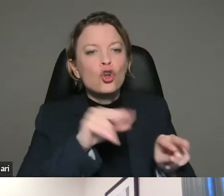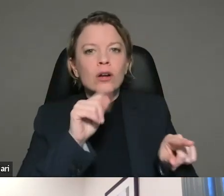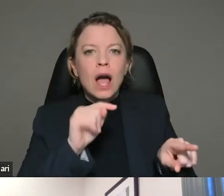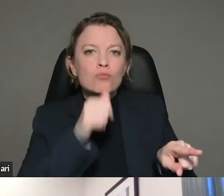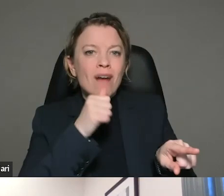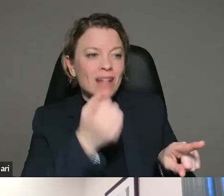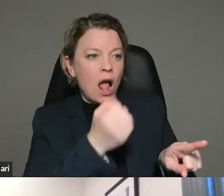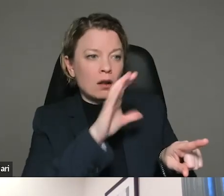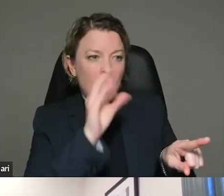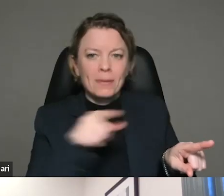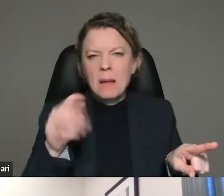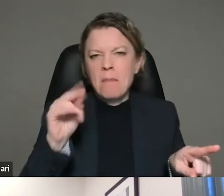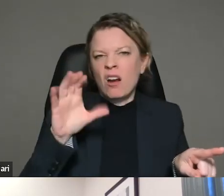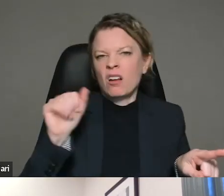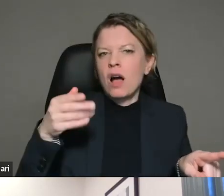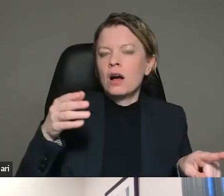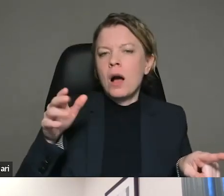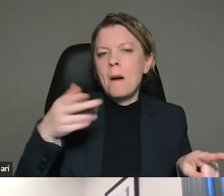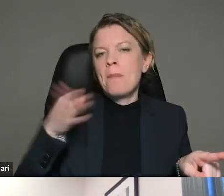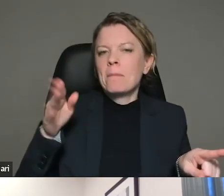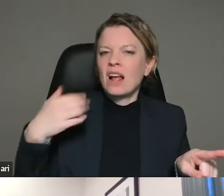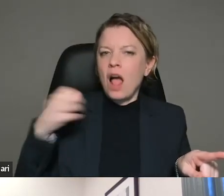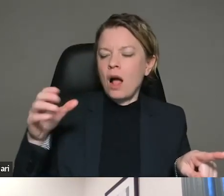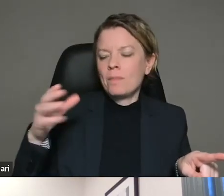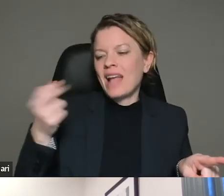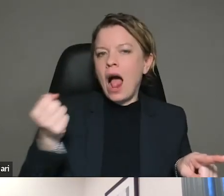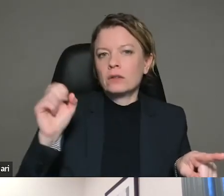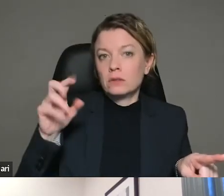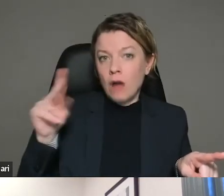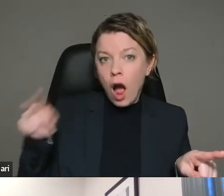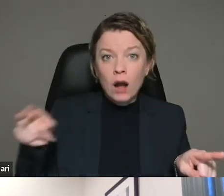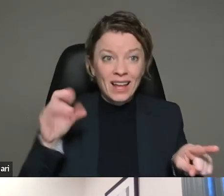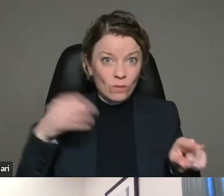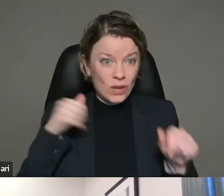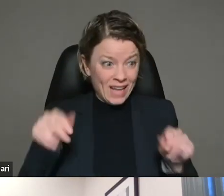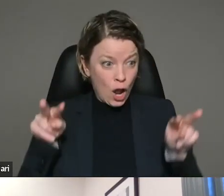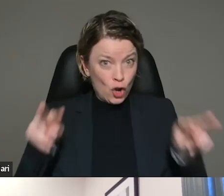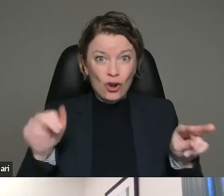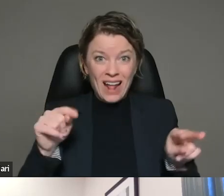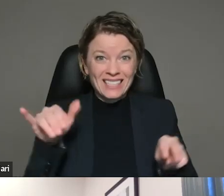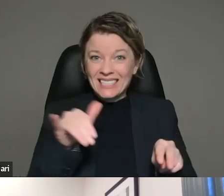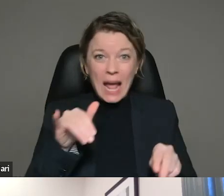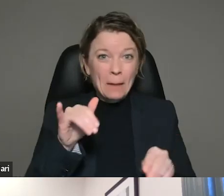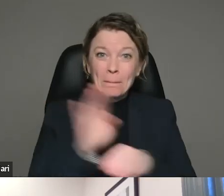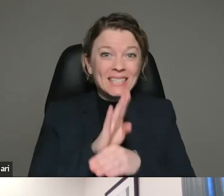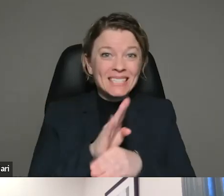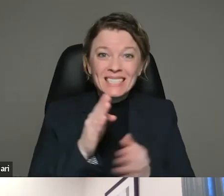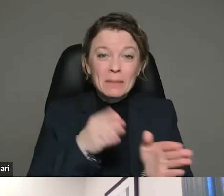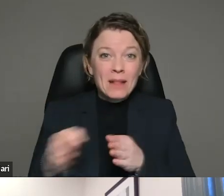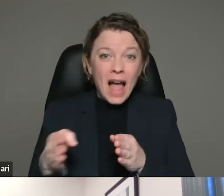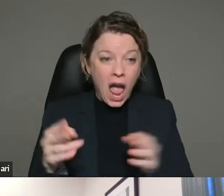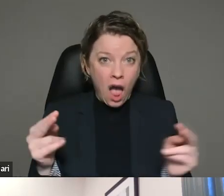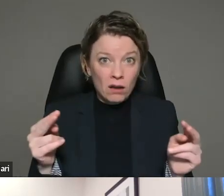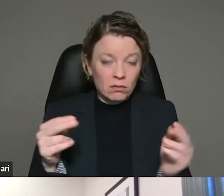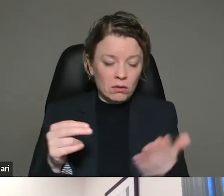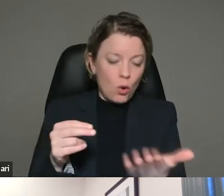stock, and other managers and money managers can look at the same business plan or company or brand, but come at it with a